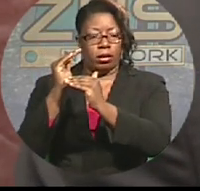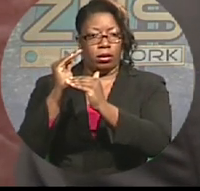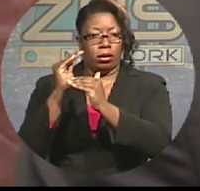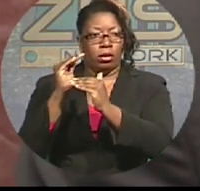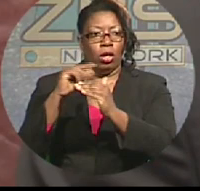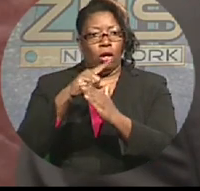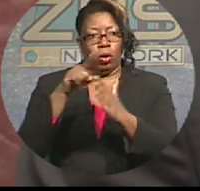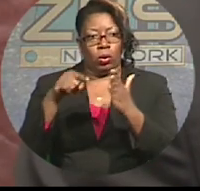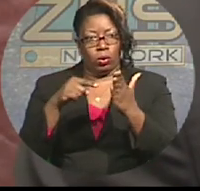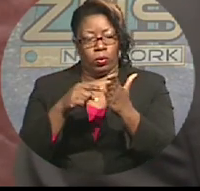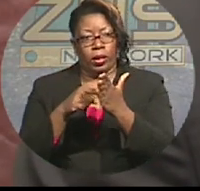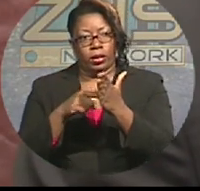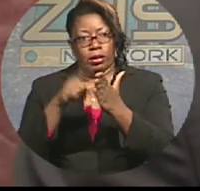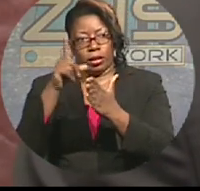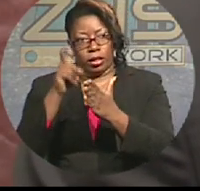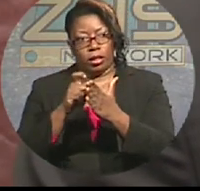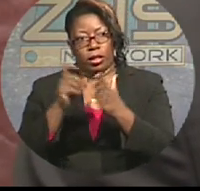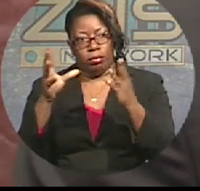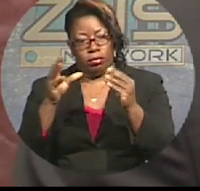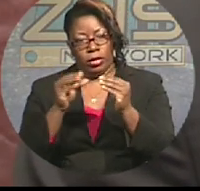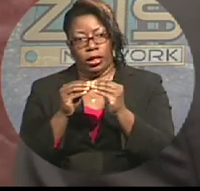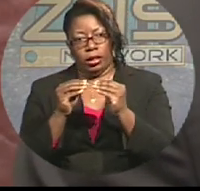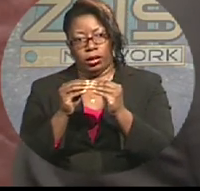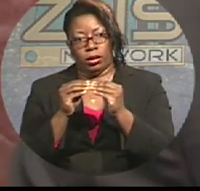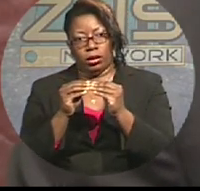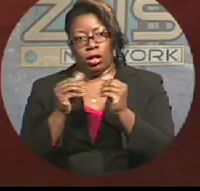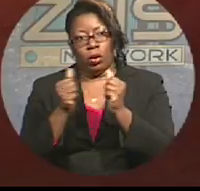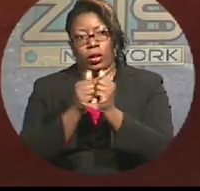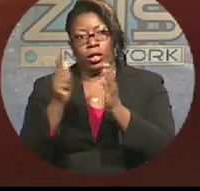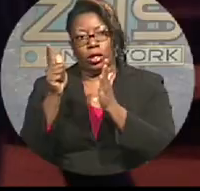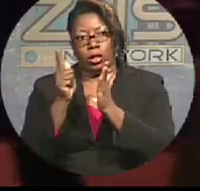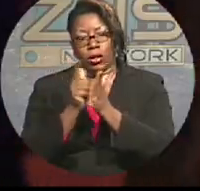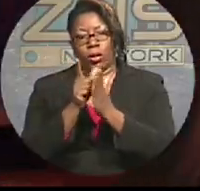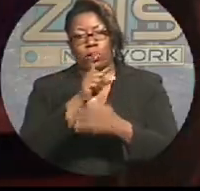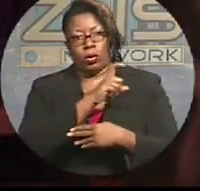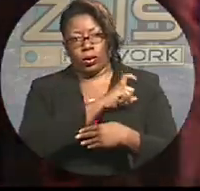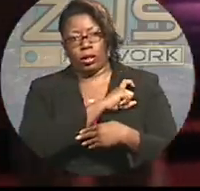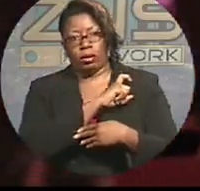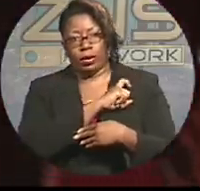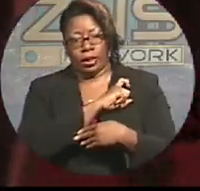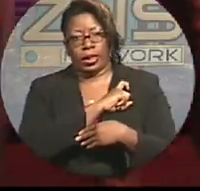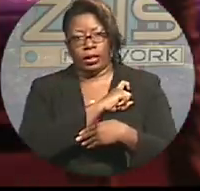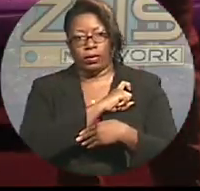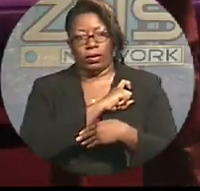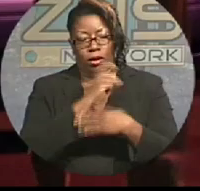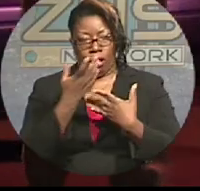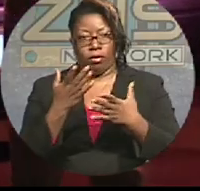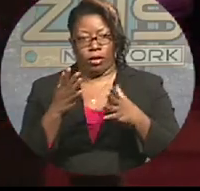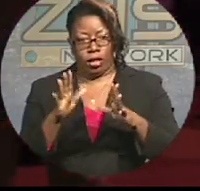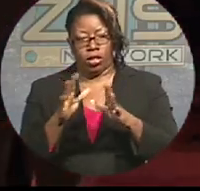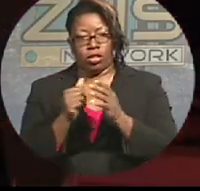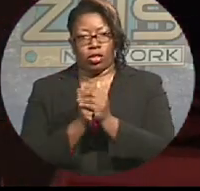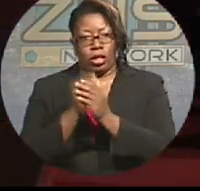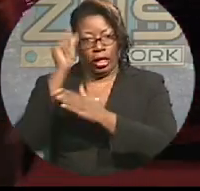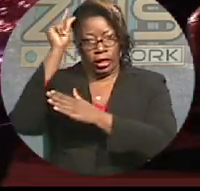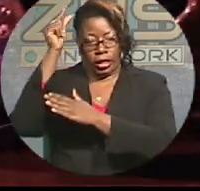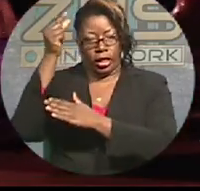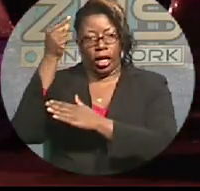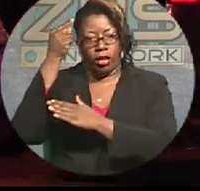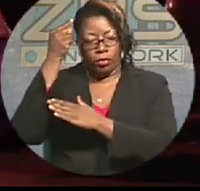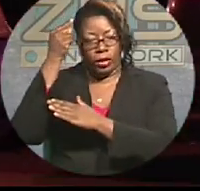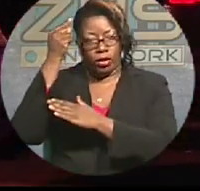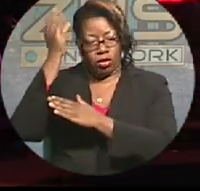necessary consultations within law enforcement have been completed. The government is